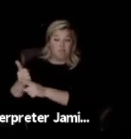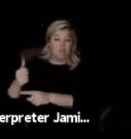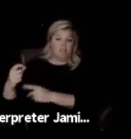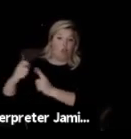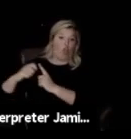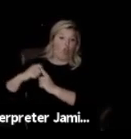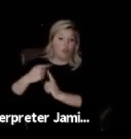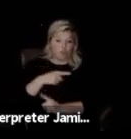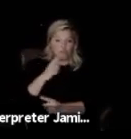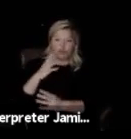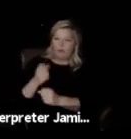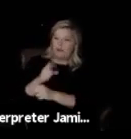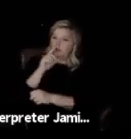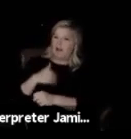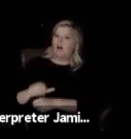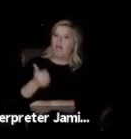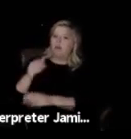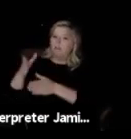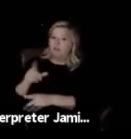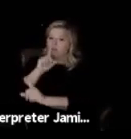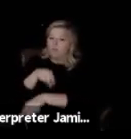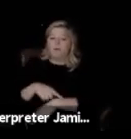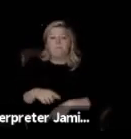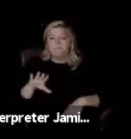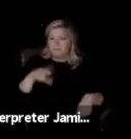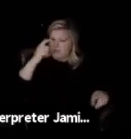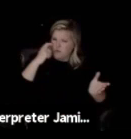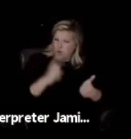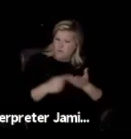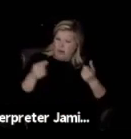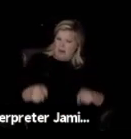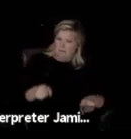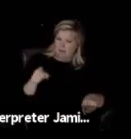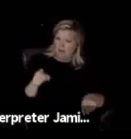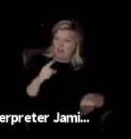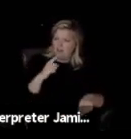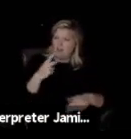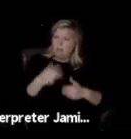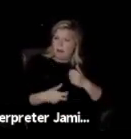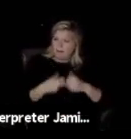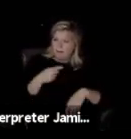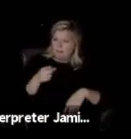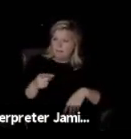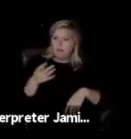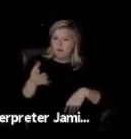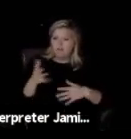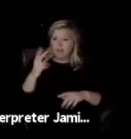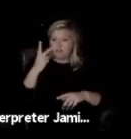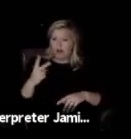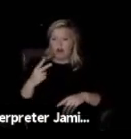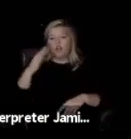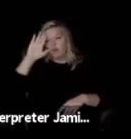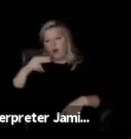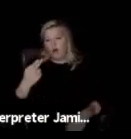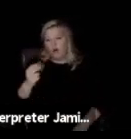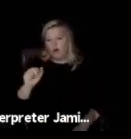All right. So do you see what happened there? There's an issue, and as you saw, Harvey Weinstein in the